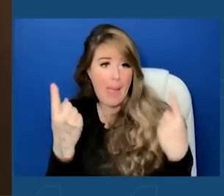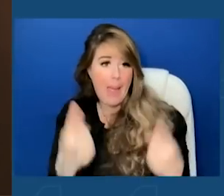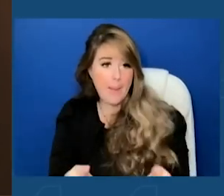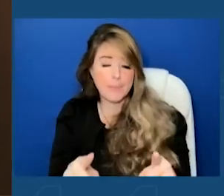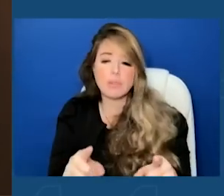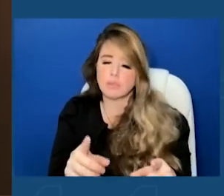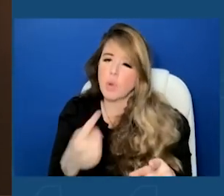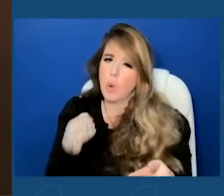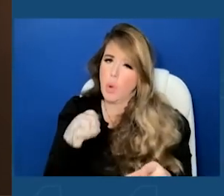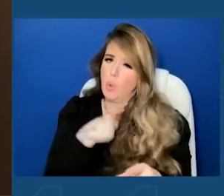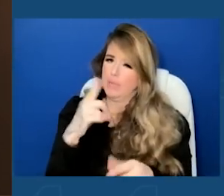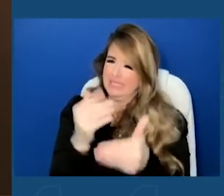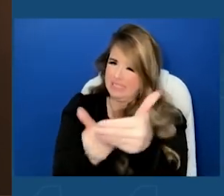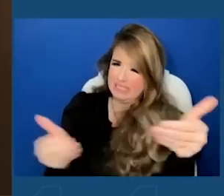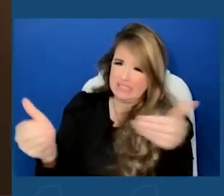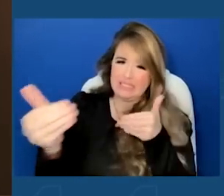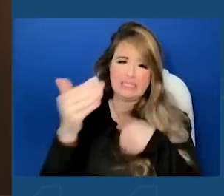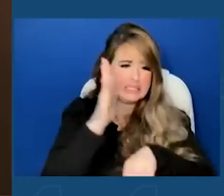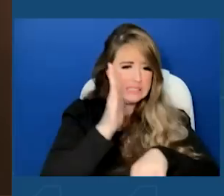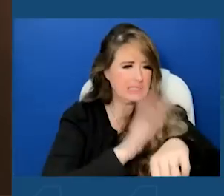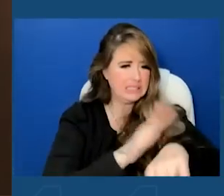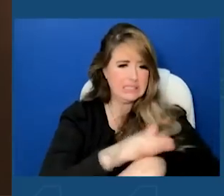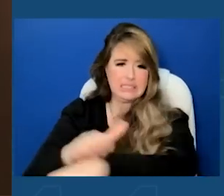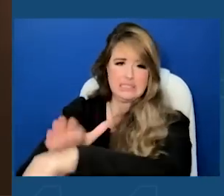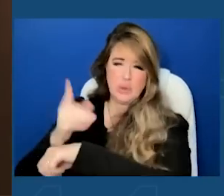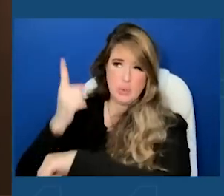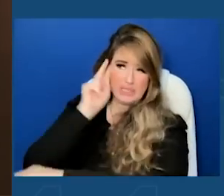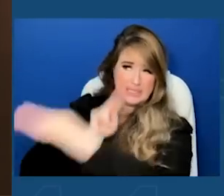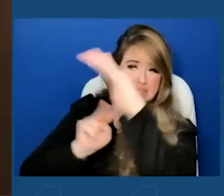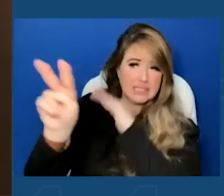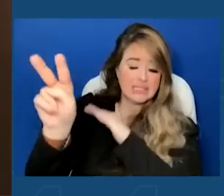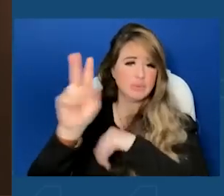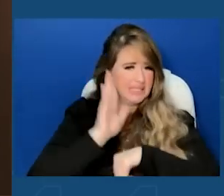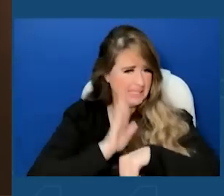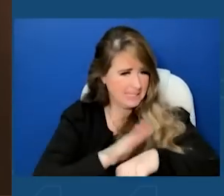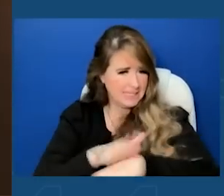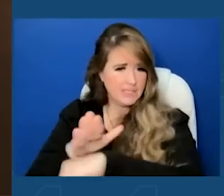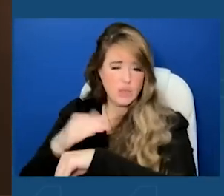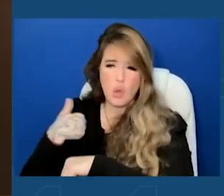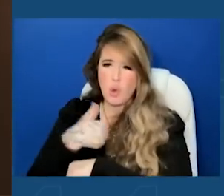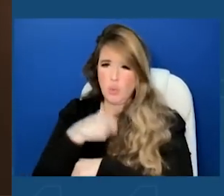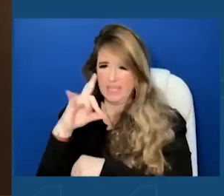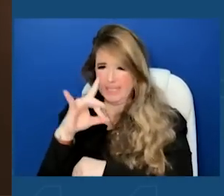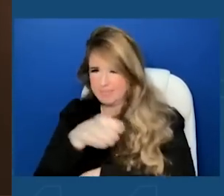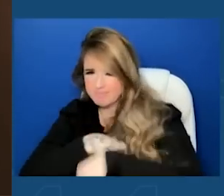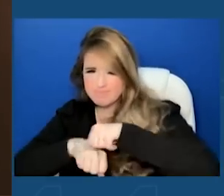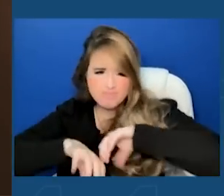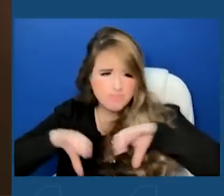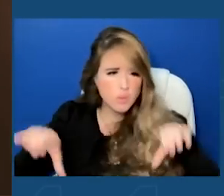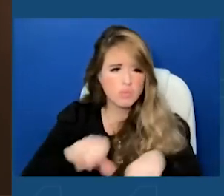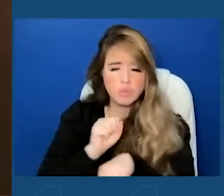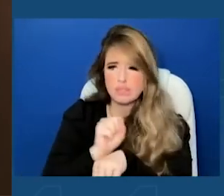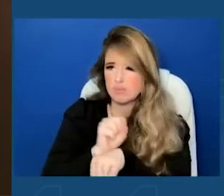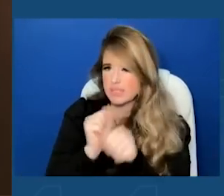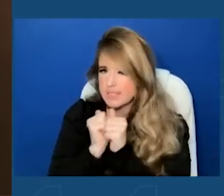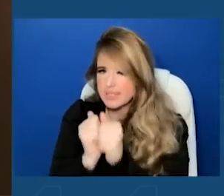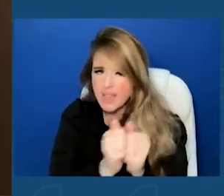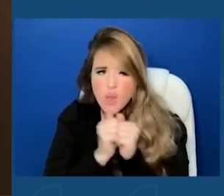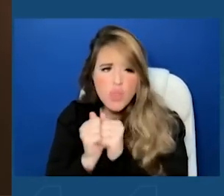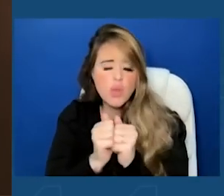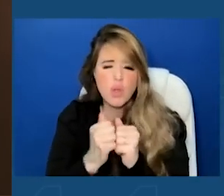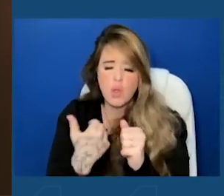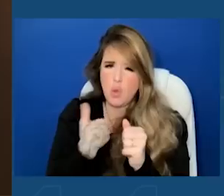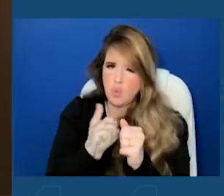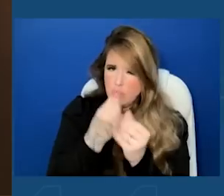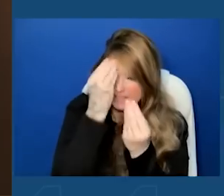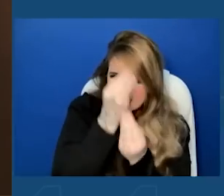warning, gave us the opportunity to plan together, to put out messages to the community. To the majority